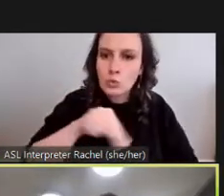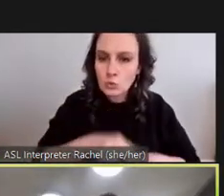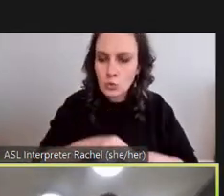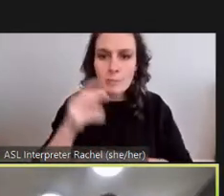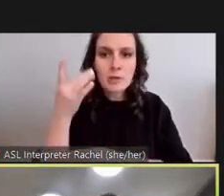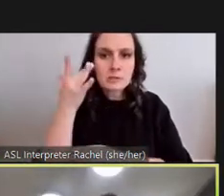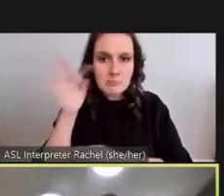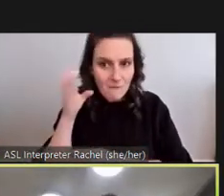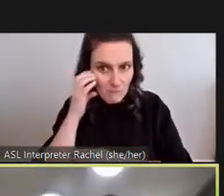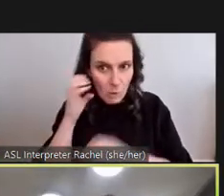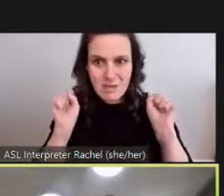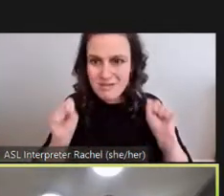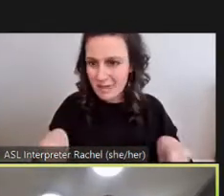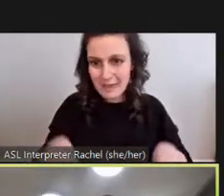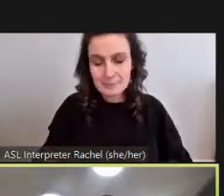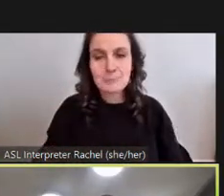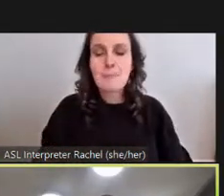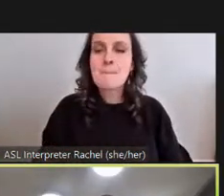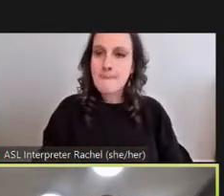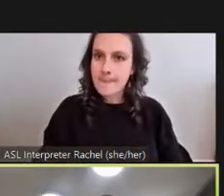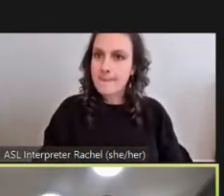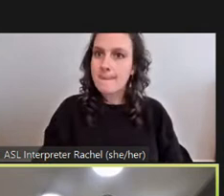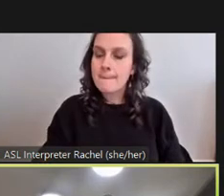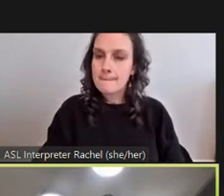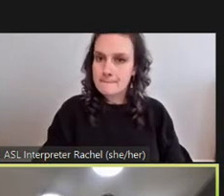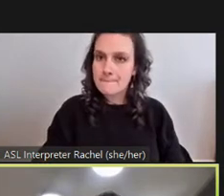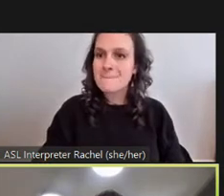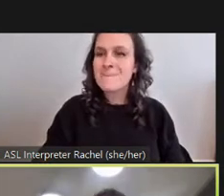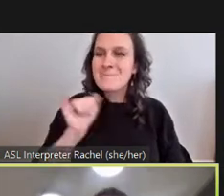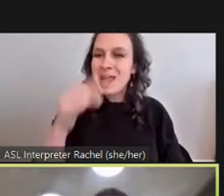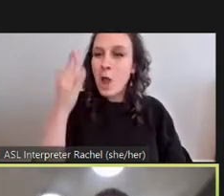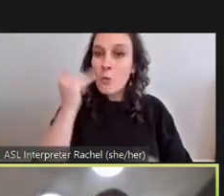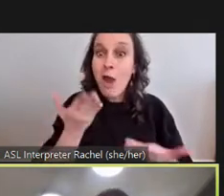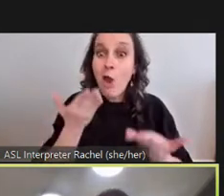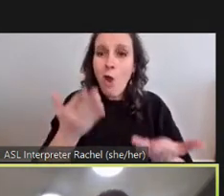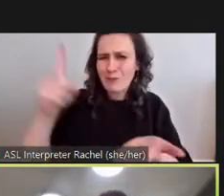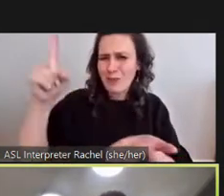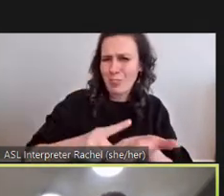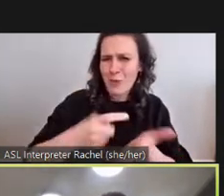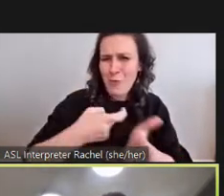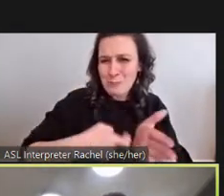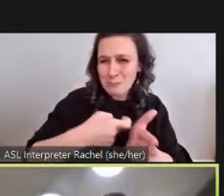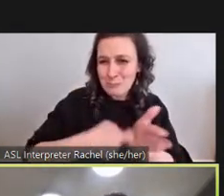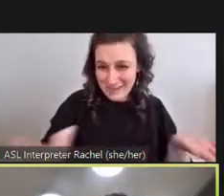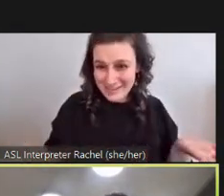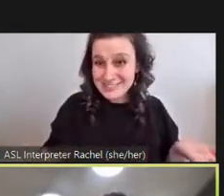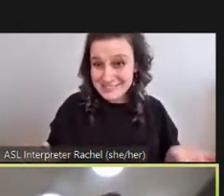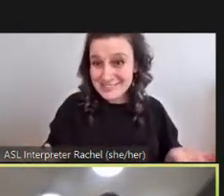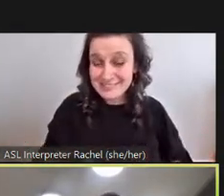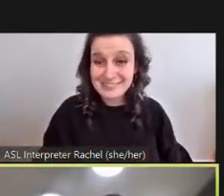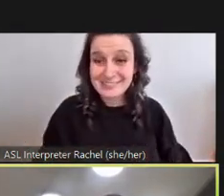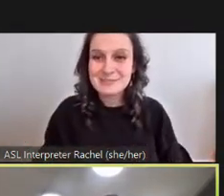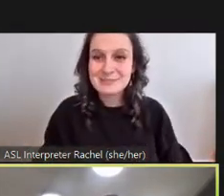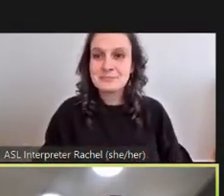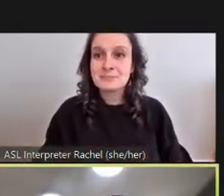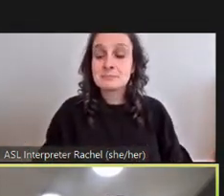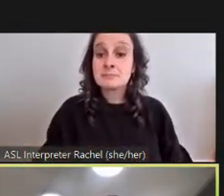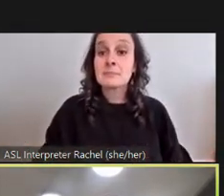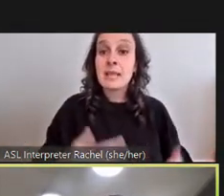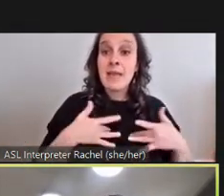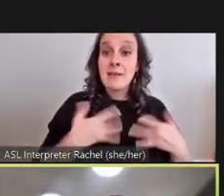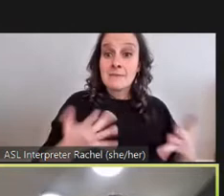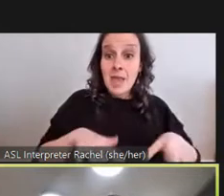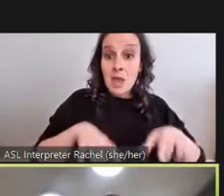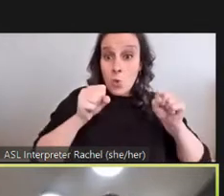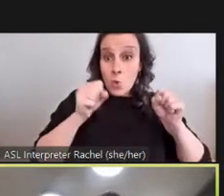smartphone, and so that's why we can offer very low prices. As an event organizer